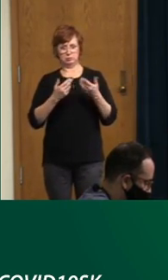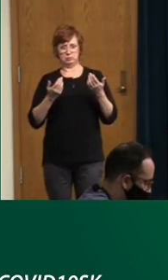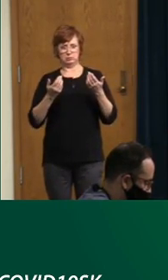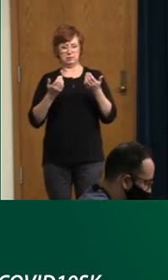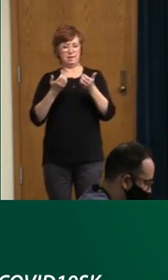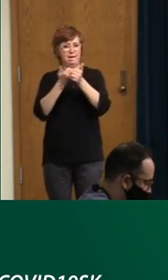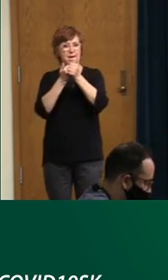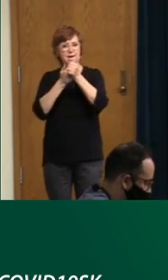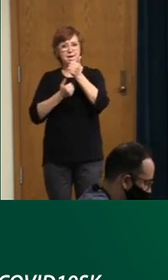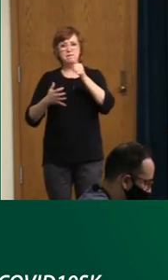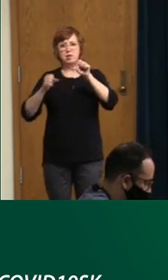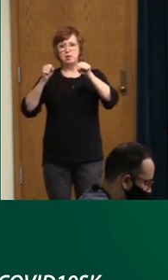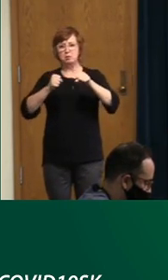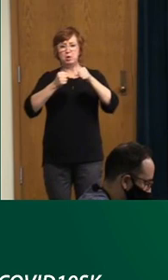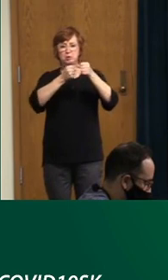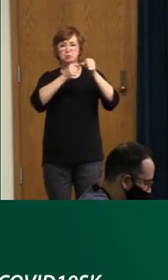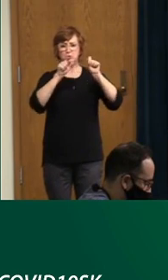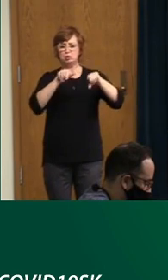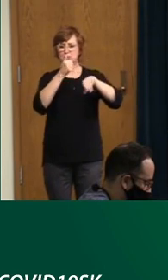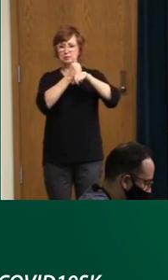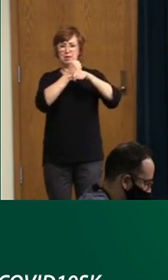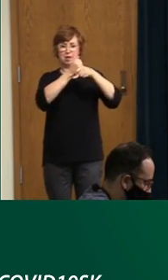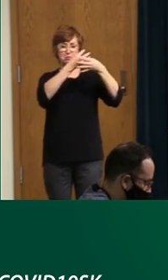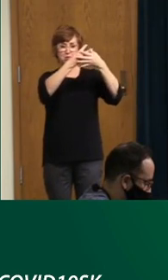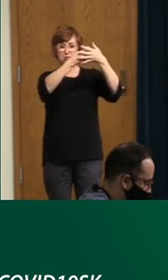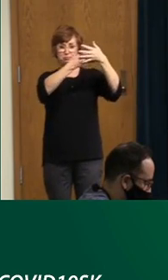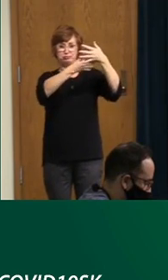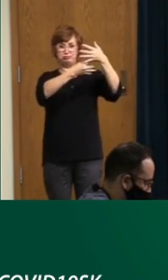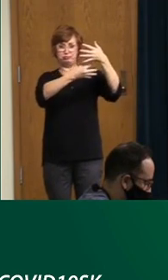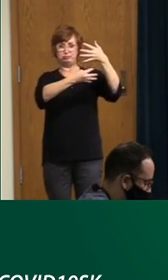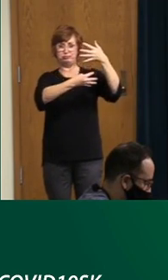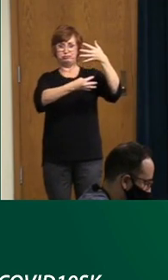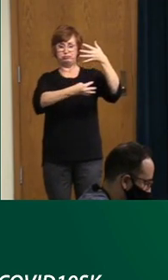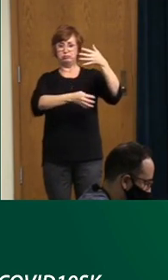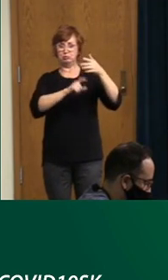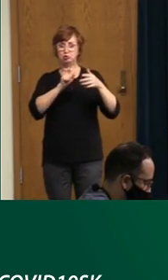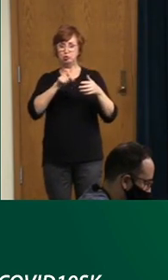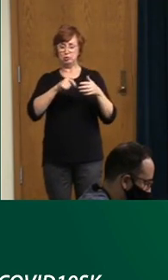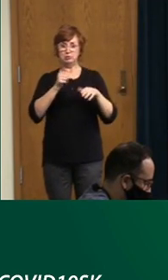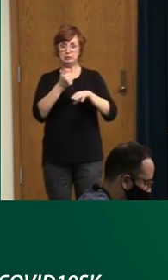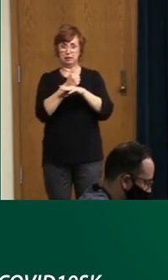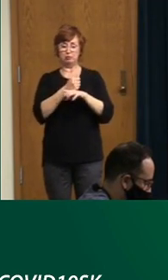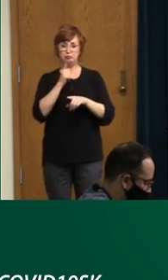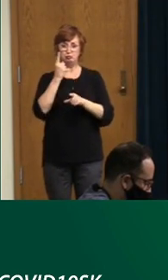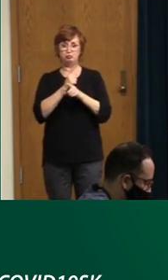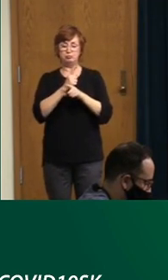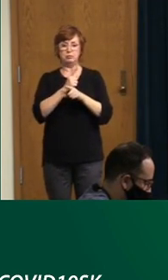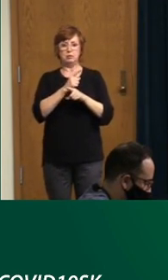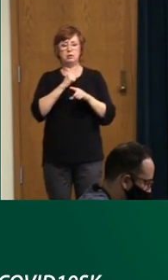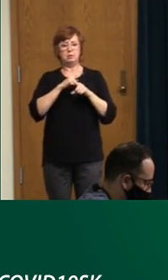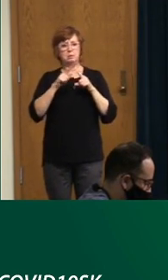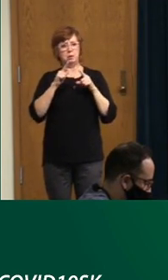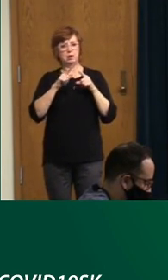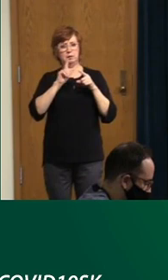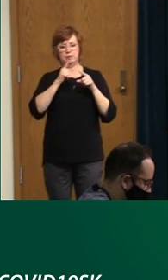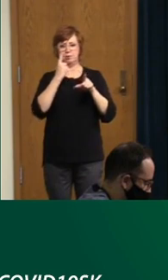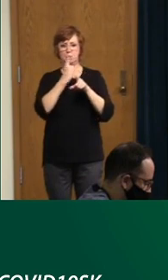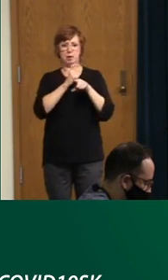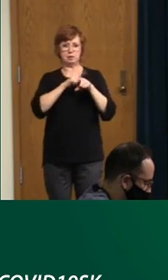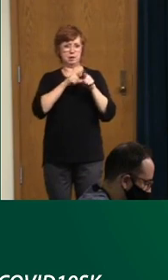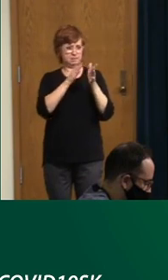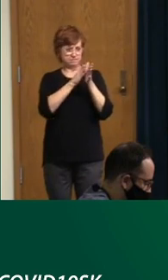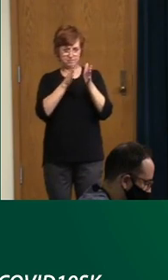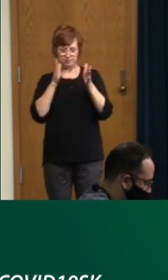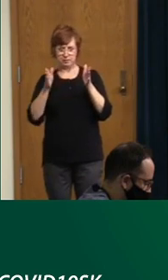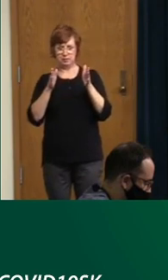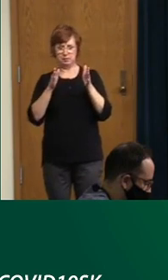time for the right length of time. But I think I would say, obviously the next week or two is going to be